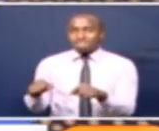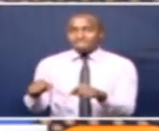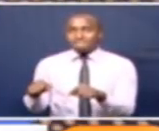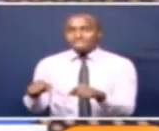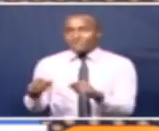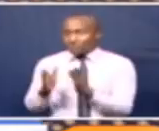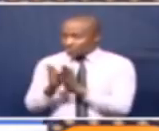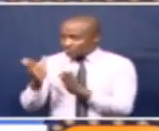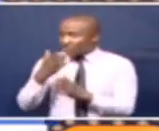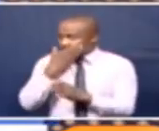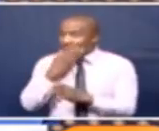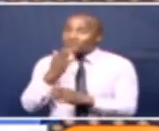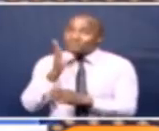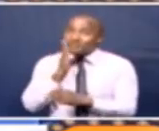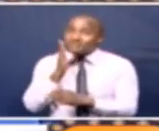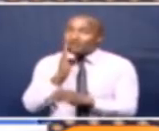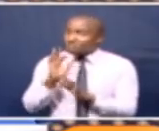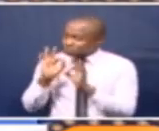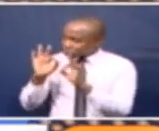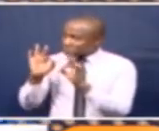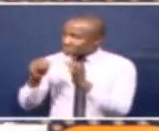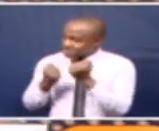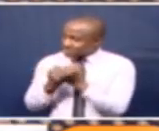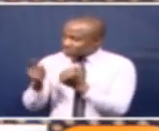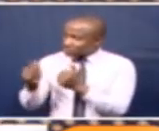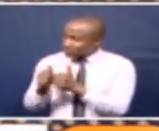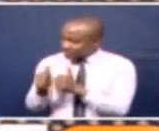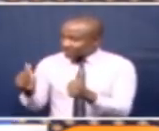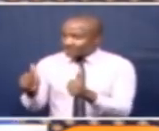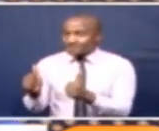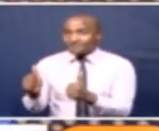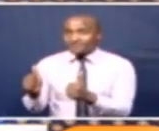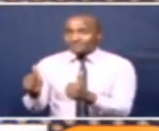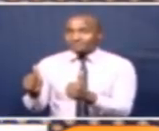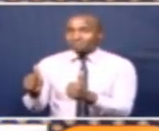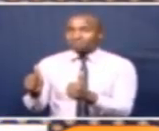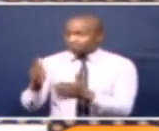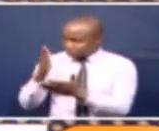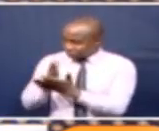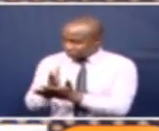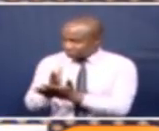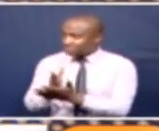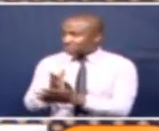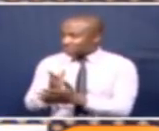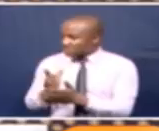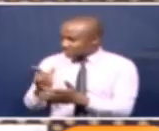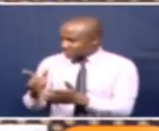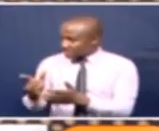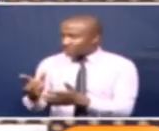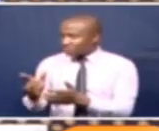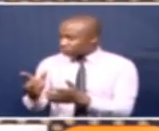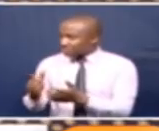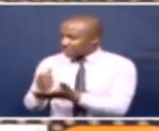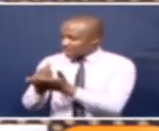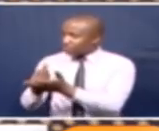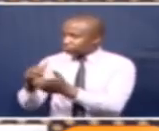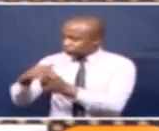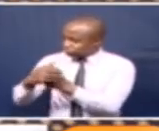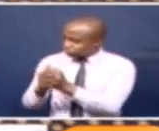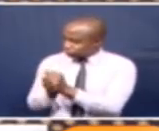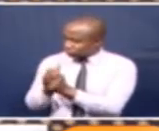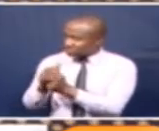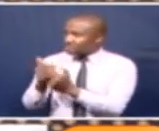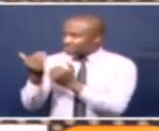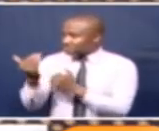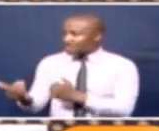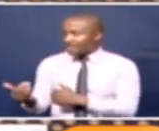your parents, amazing parents, and their support is just a testament that really that goes a long way in shaping the development of